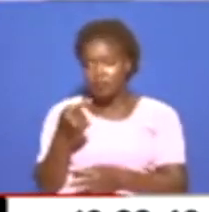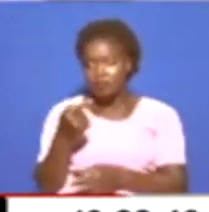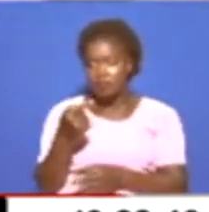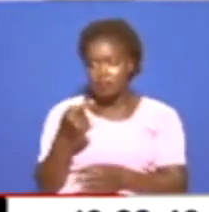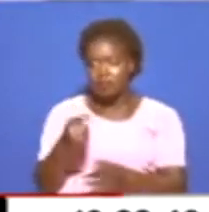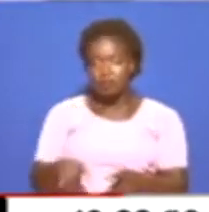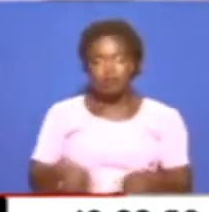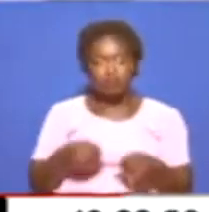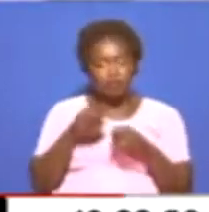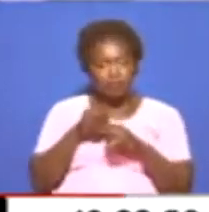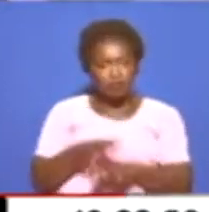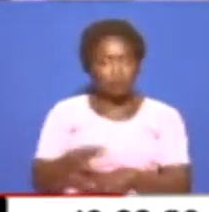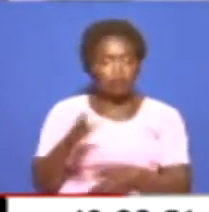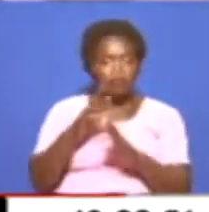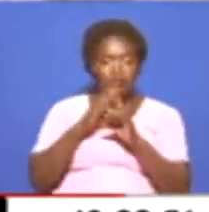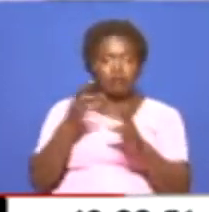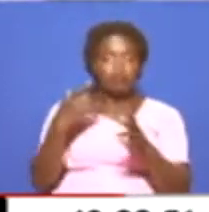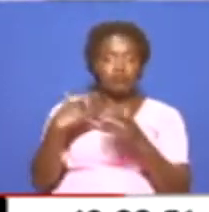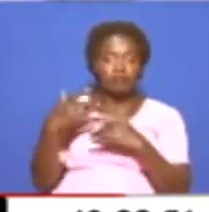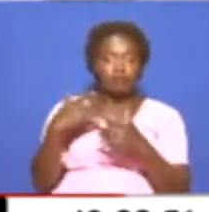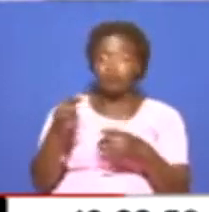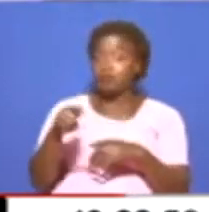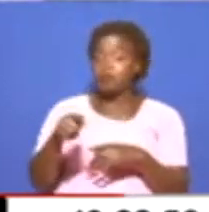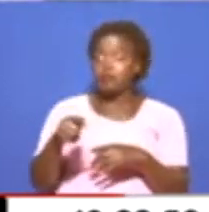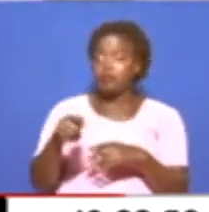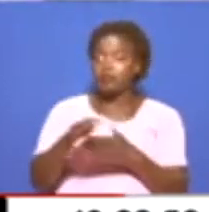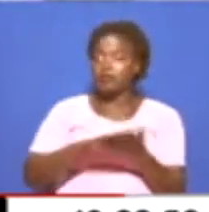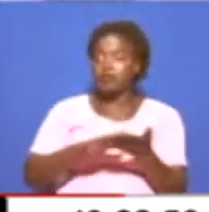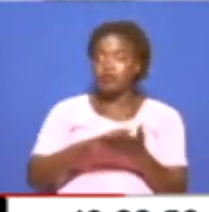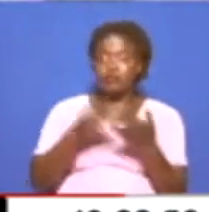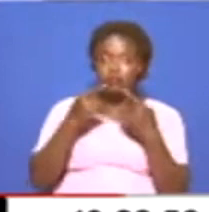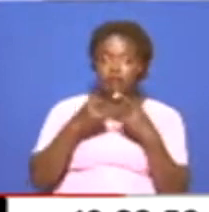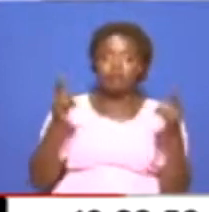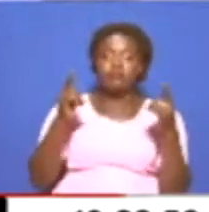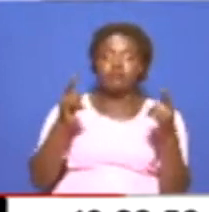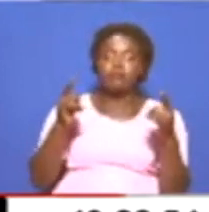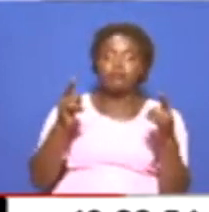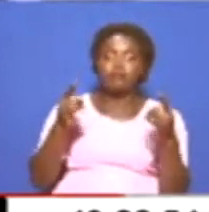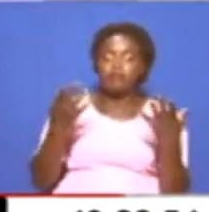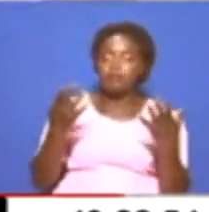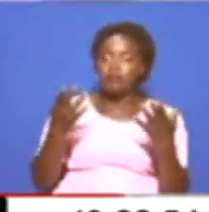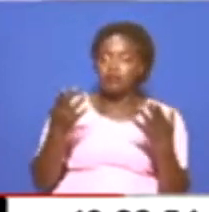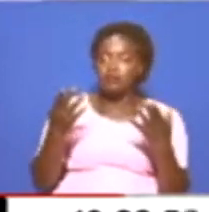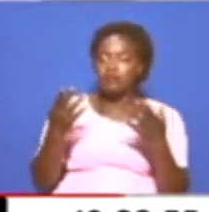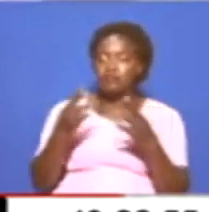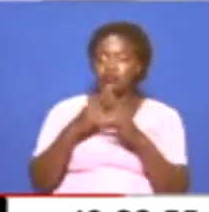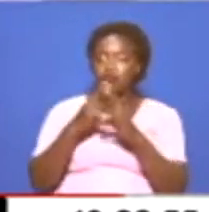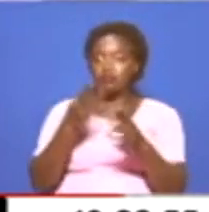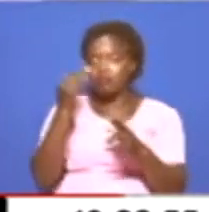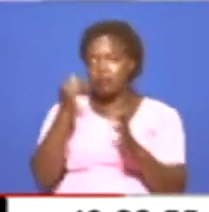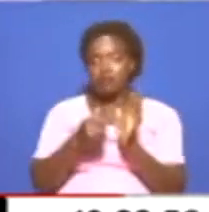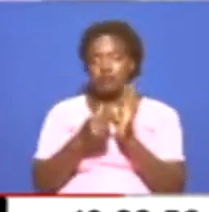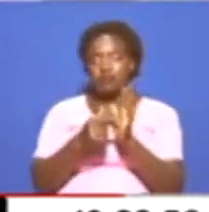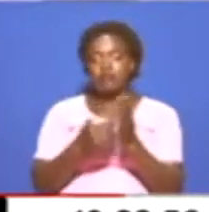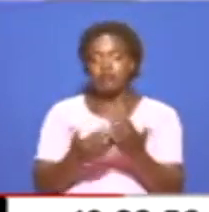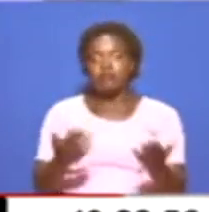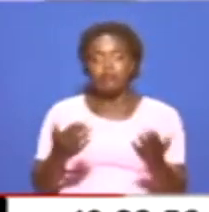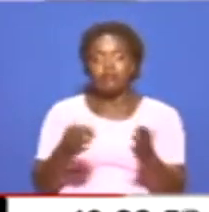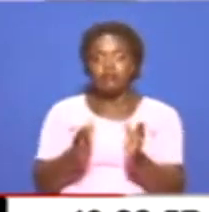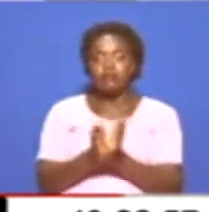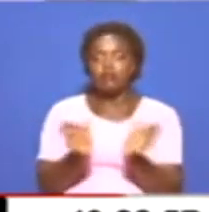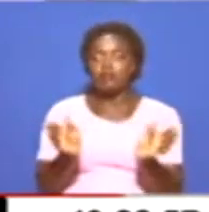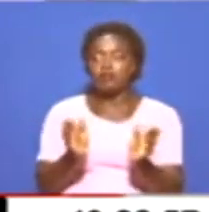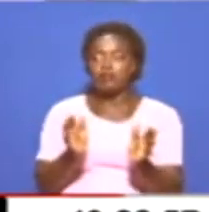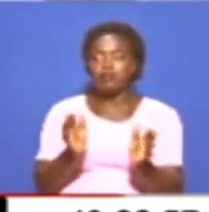streaming results are concerned, this one can be a basis for the declaration of the results. Because why would we be broadcasting things to the members of the public and yet we